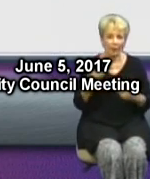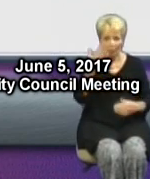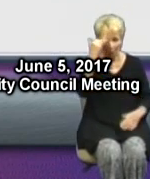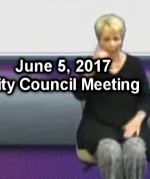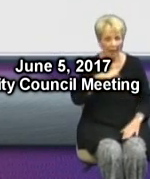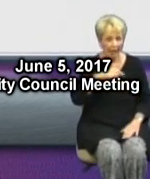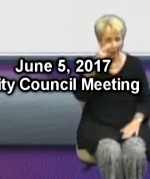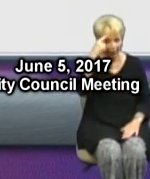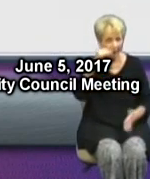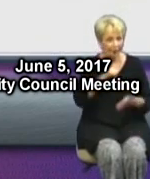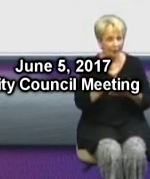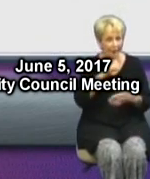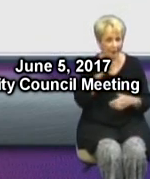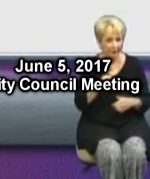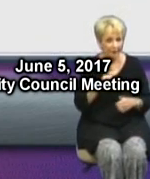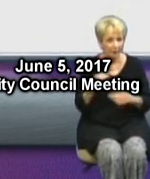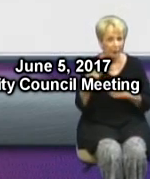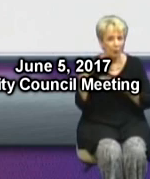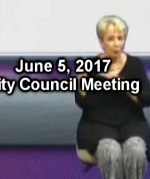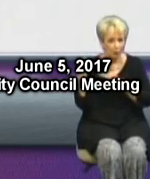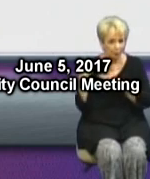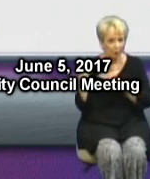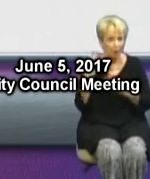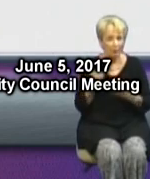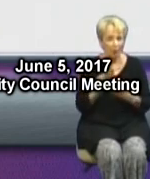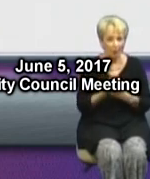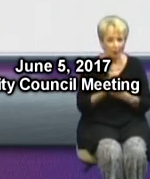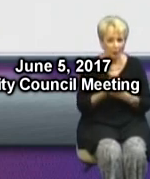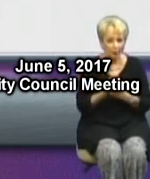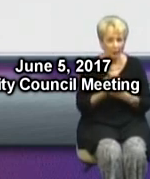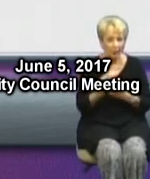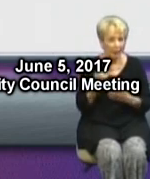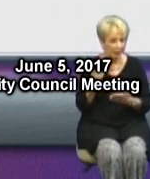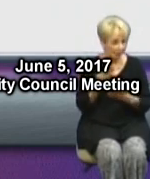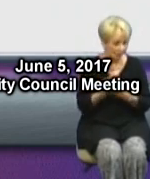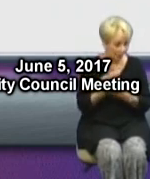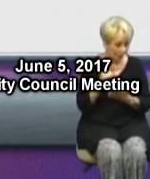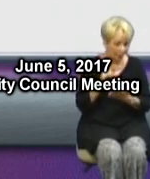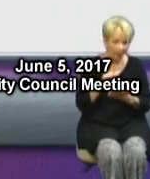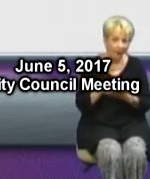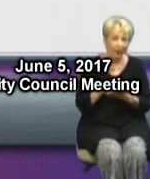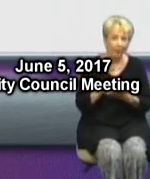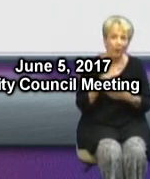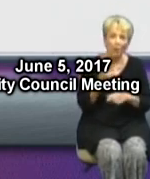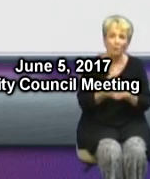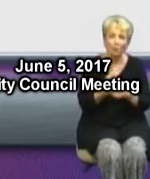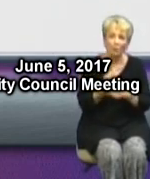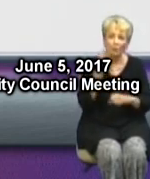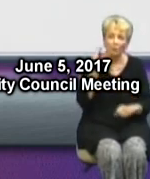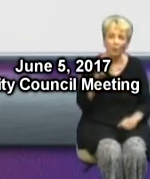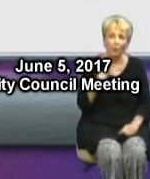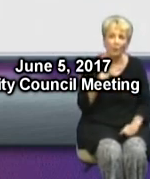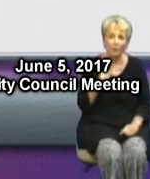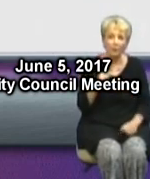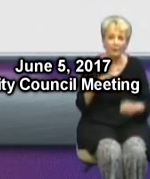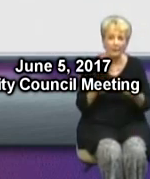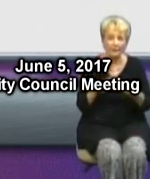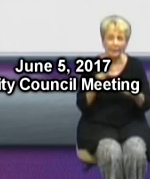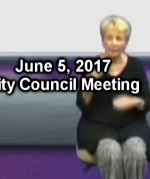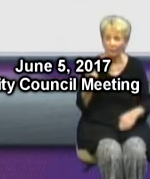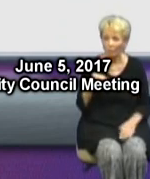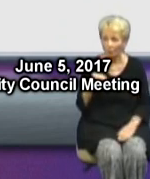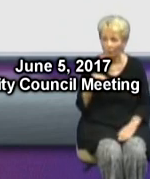I think that this is a responsible budget and is a budget that is appropriate for City of